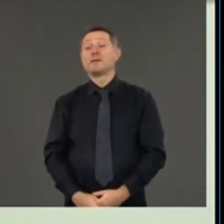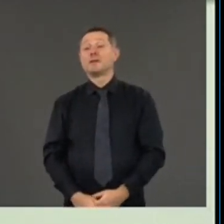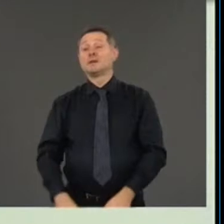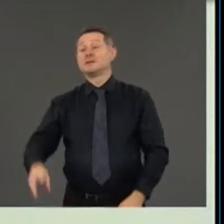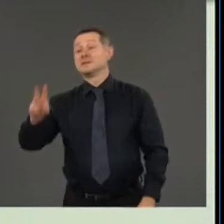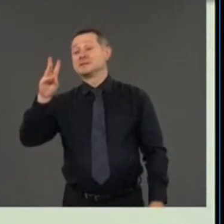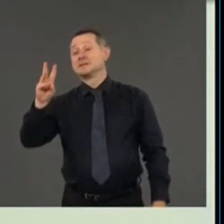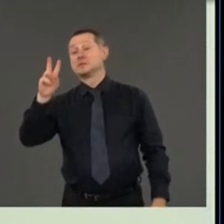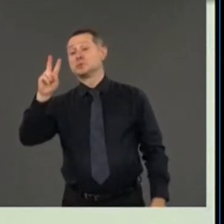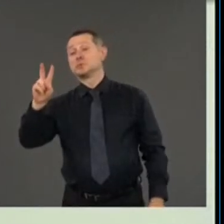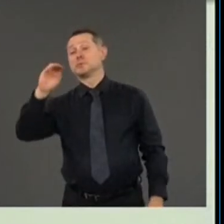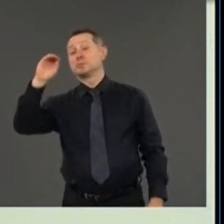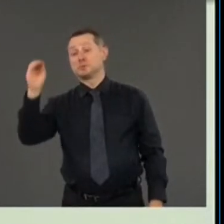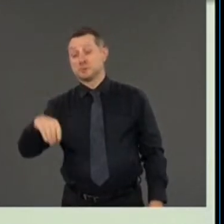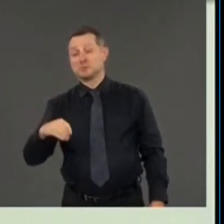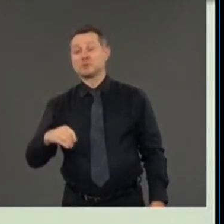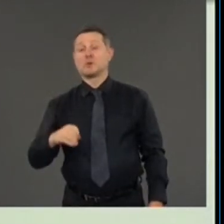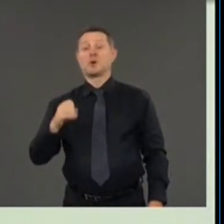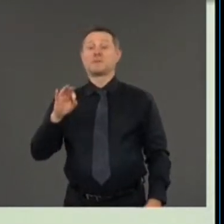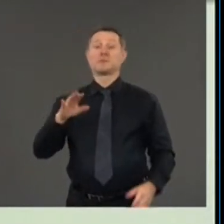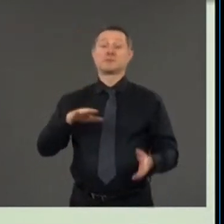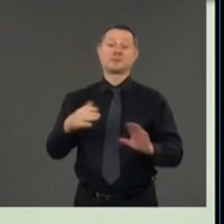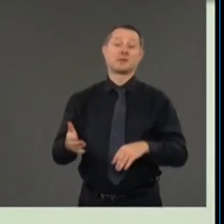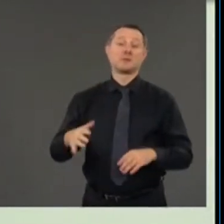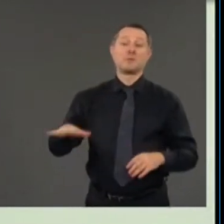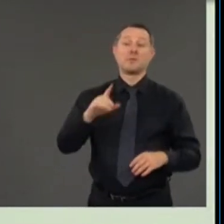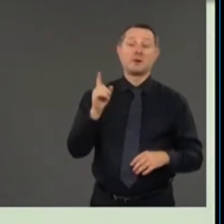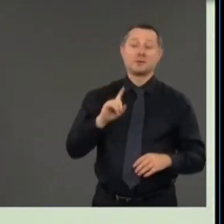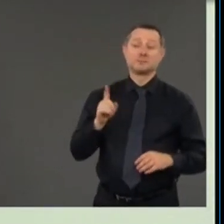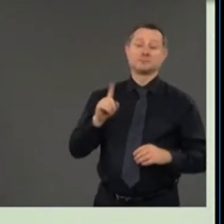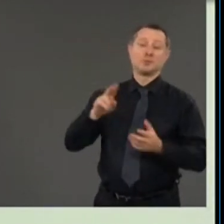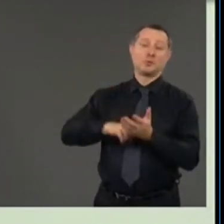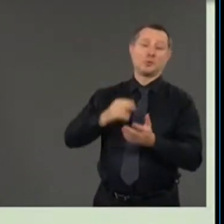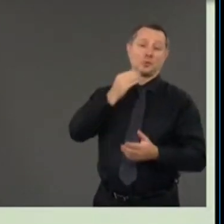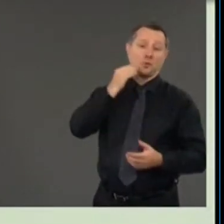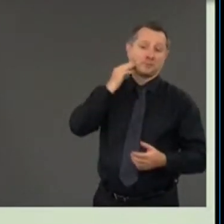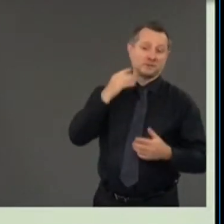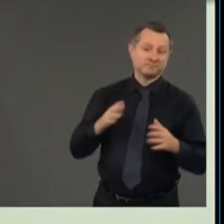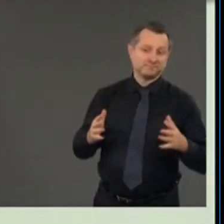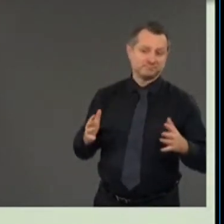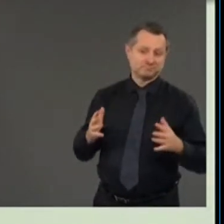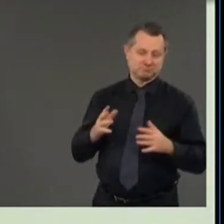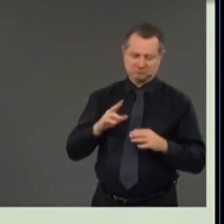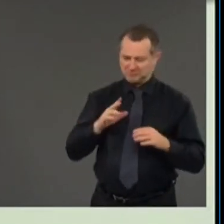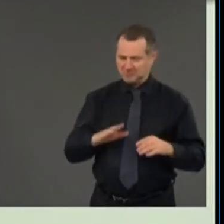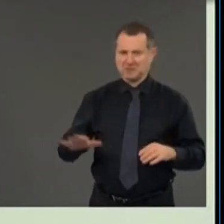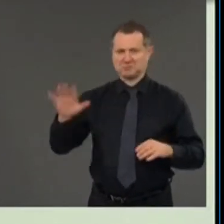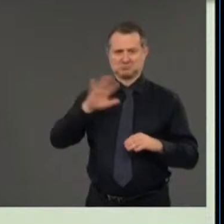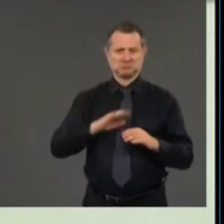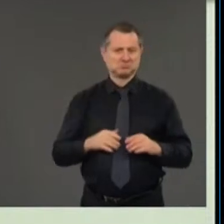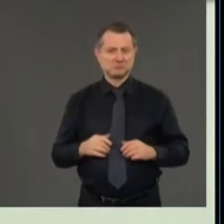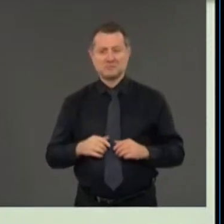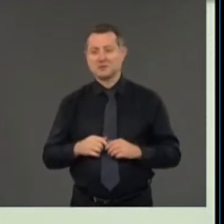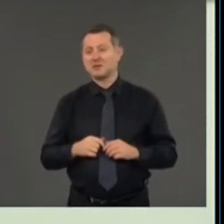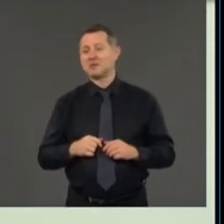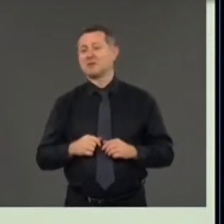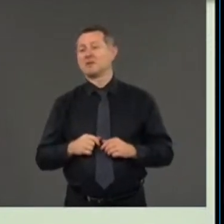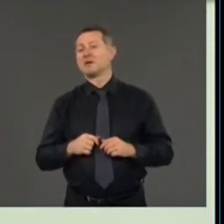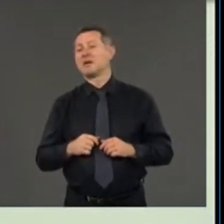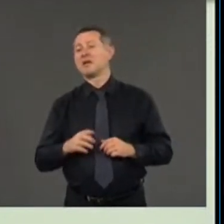62% of all deaths occurred in nursing homes in Ireland. In Canada, it's about